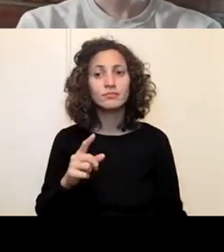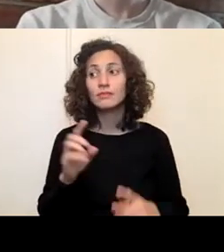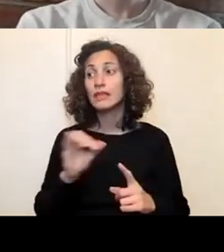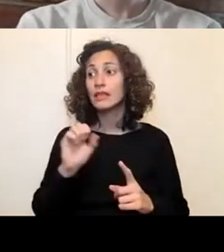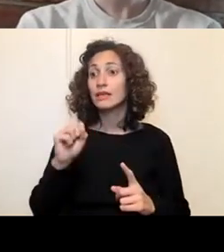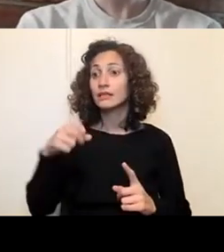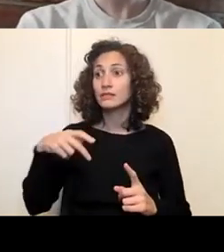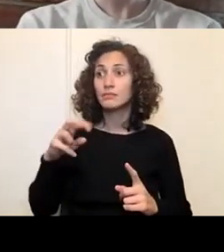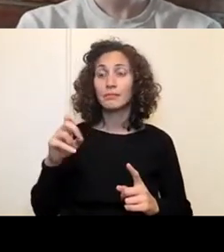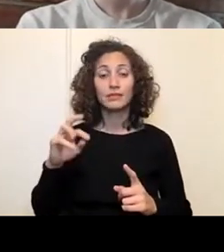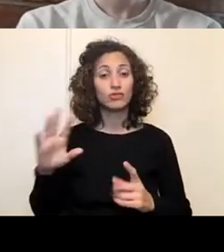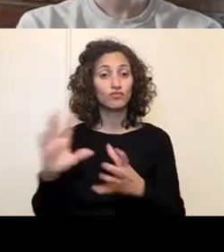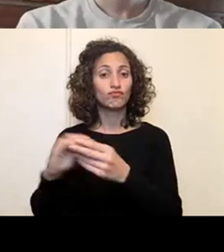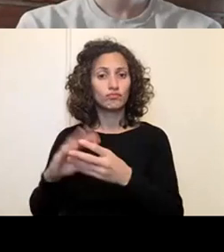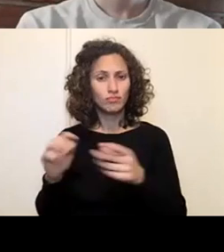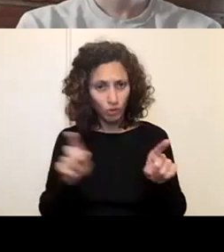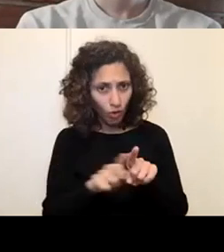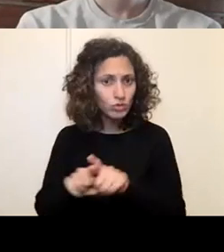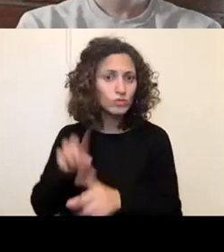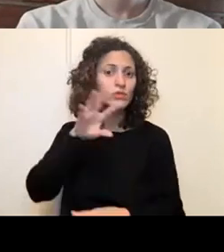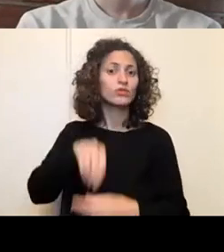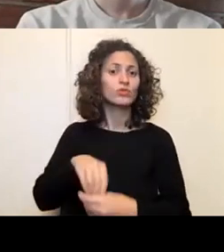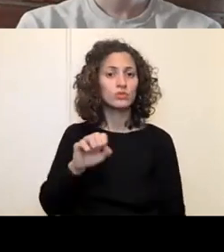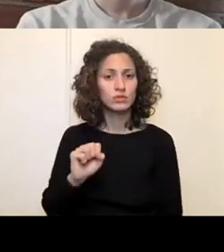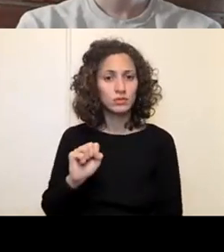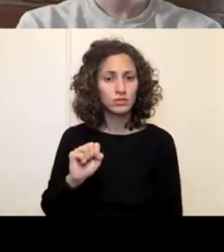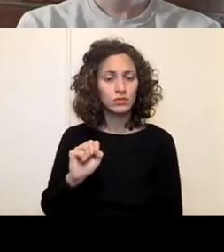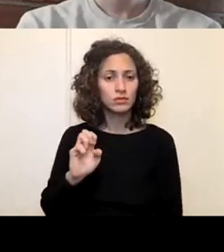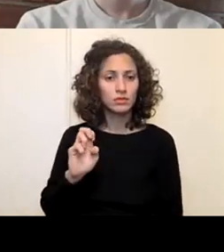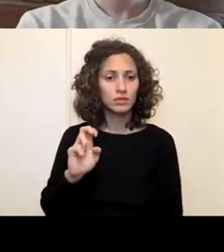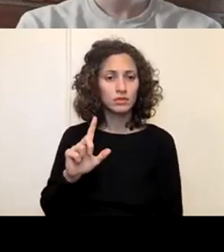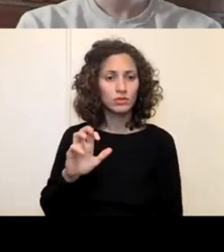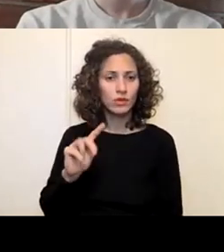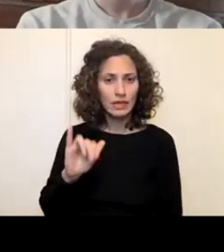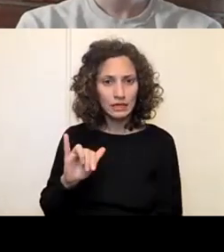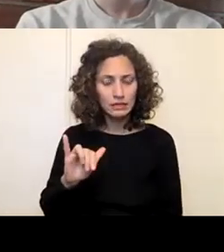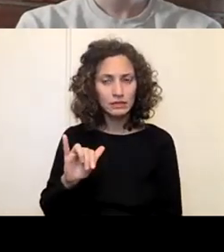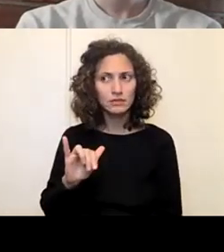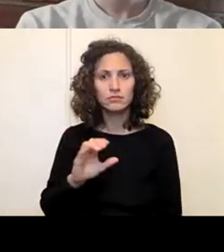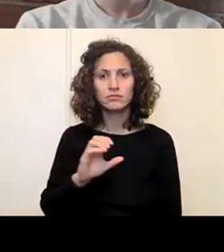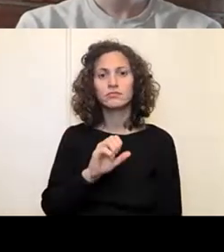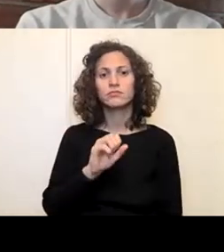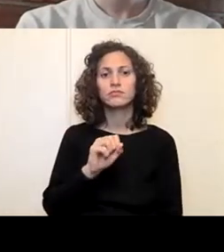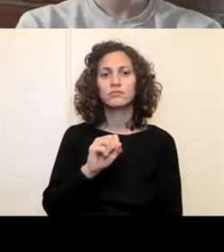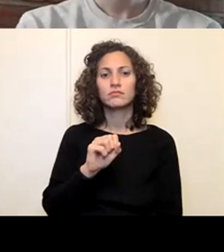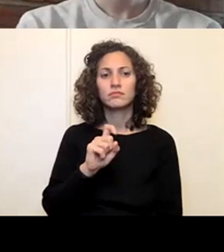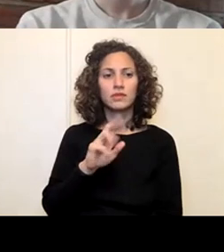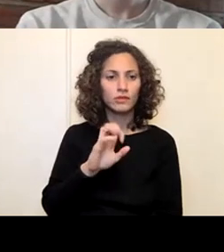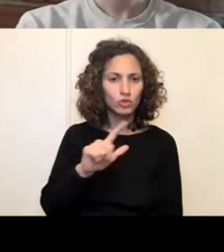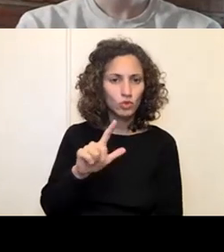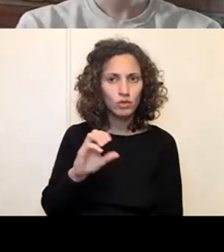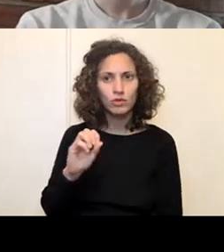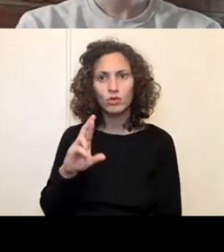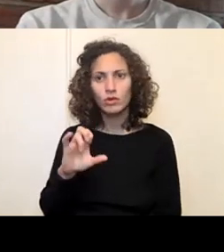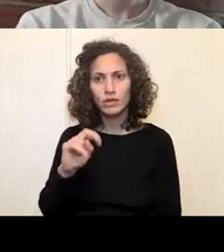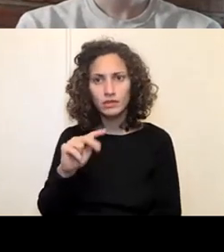mentioned, also your sexuality, your sexual orientation, all of those things, all of those different identities